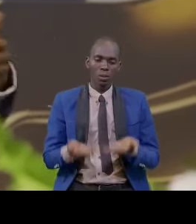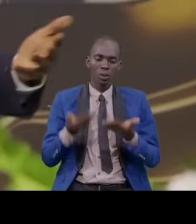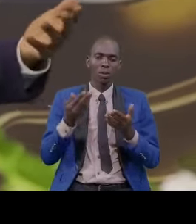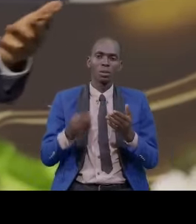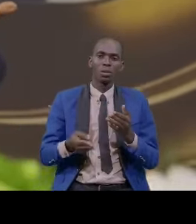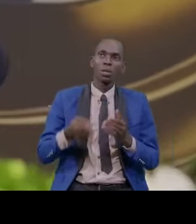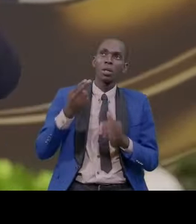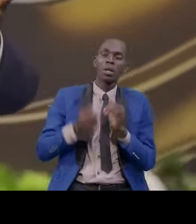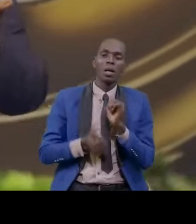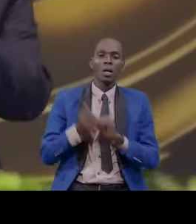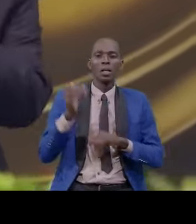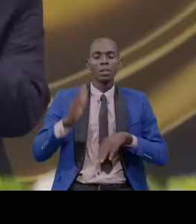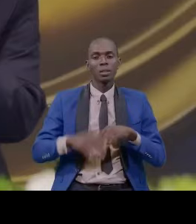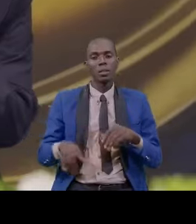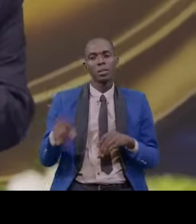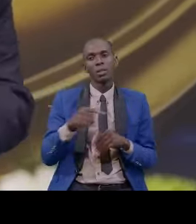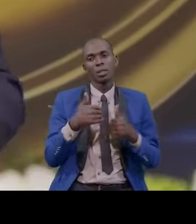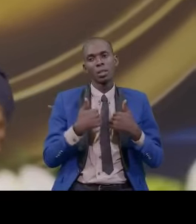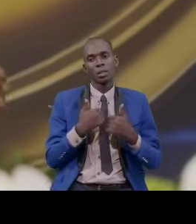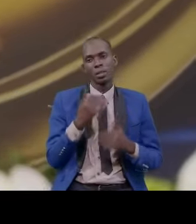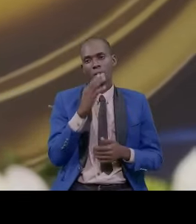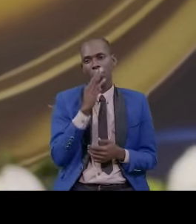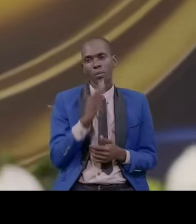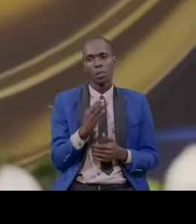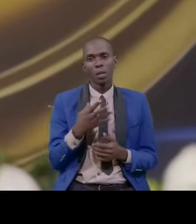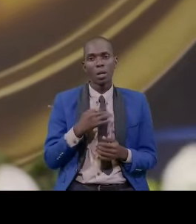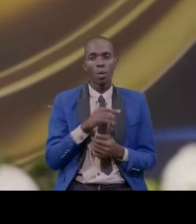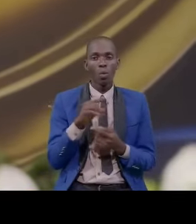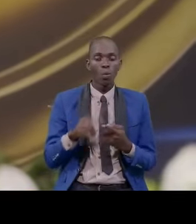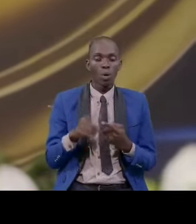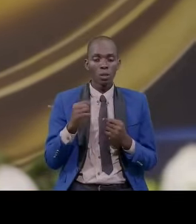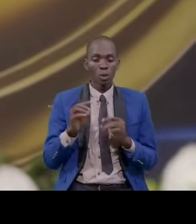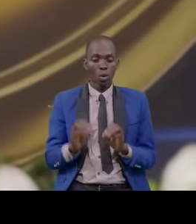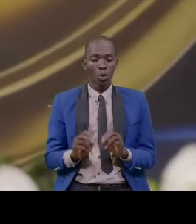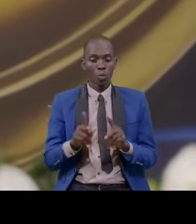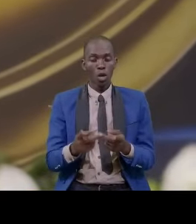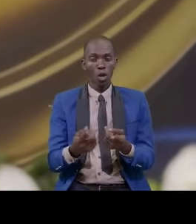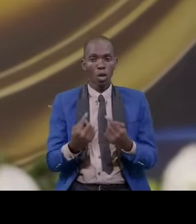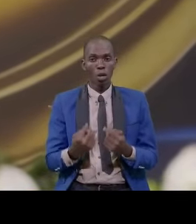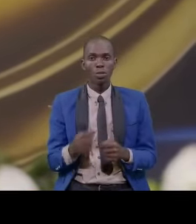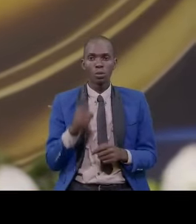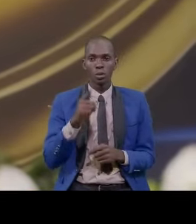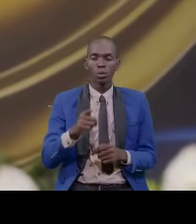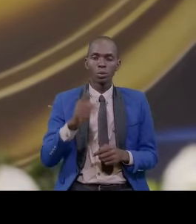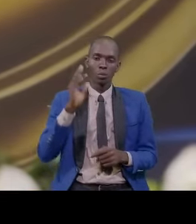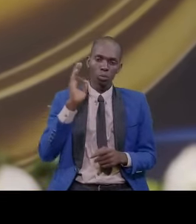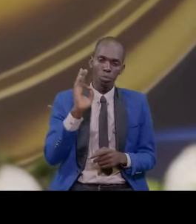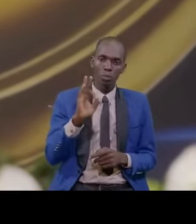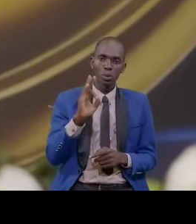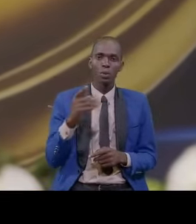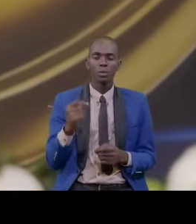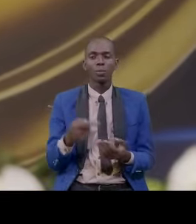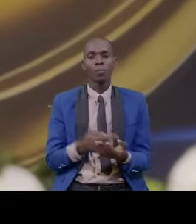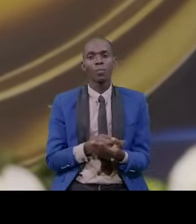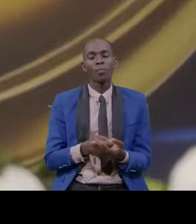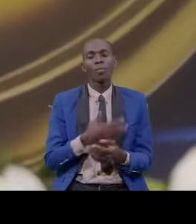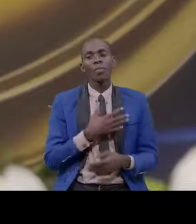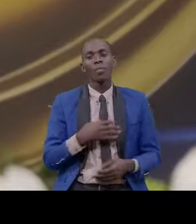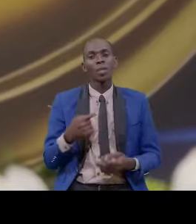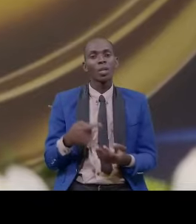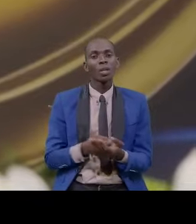And then when the opportunity comes, you preach the gospel. And the gospel will